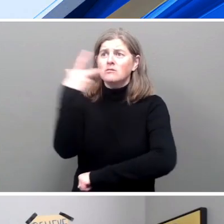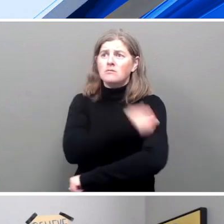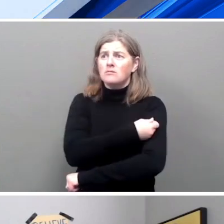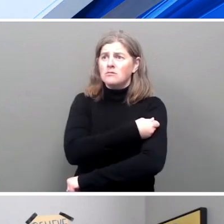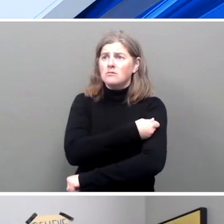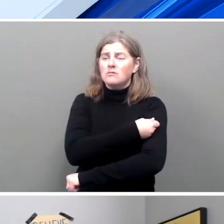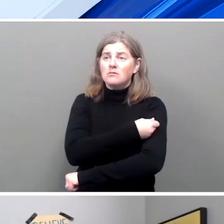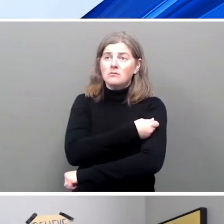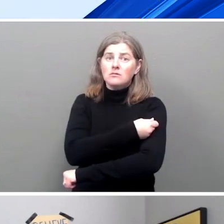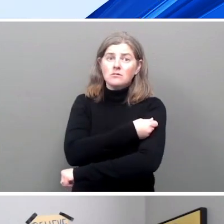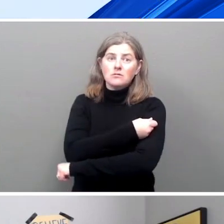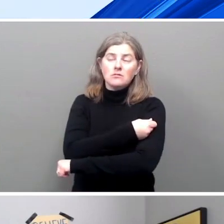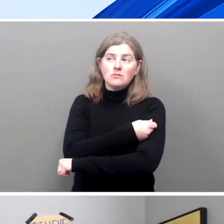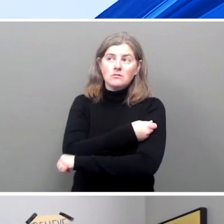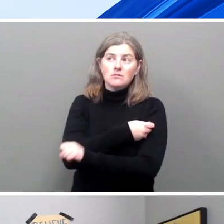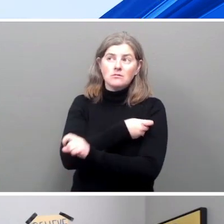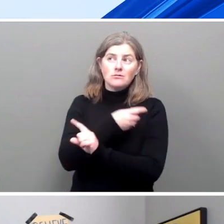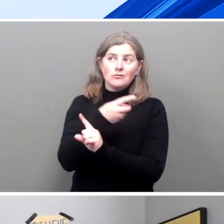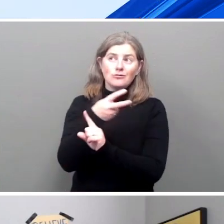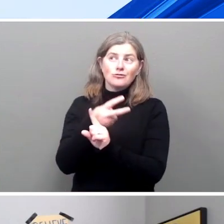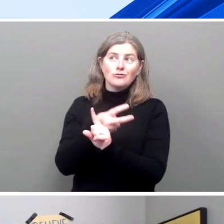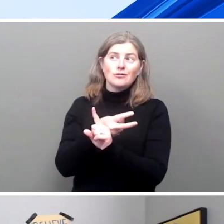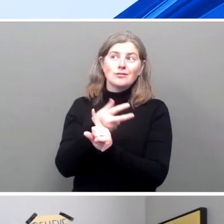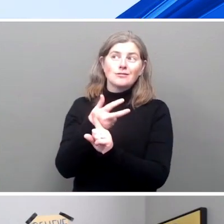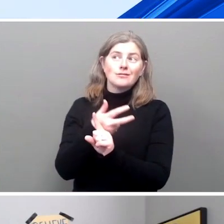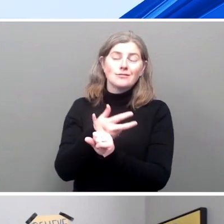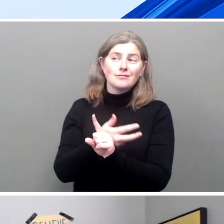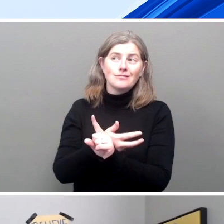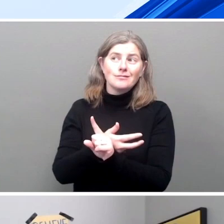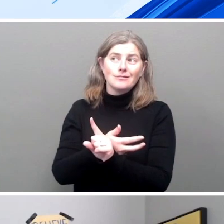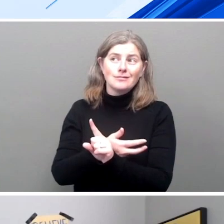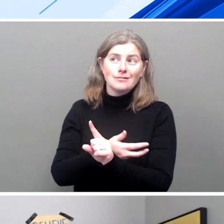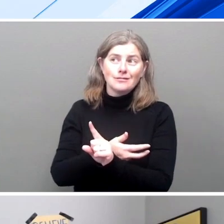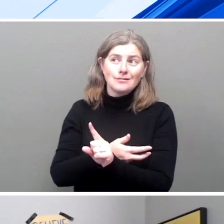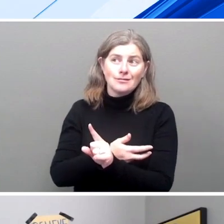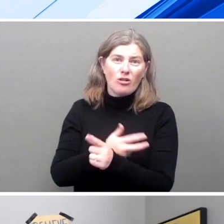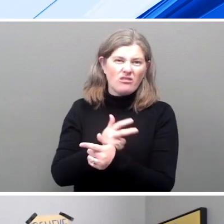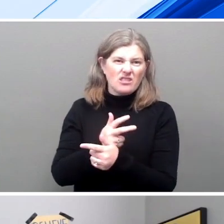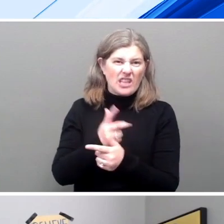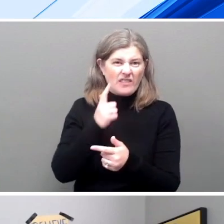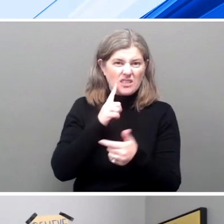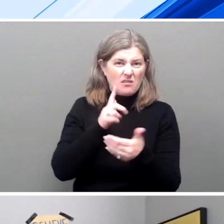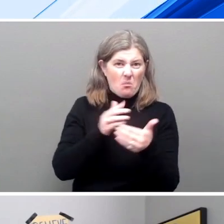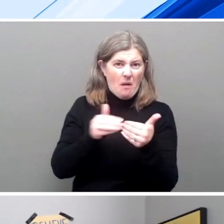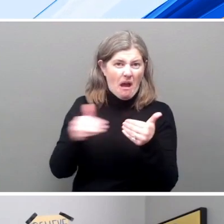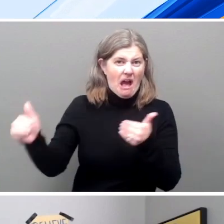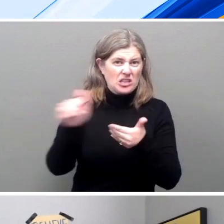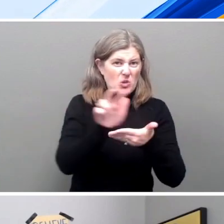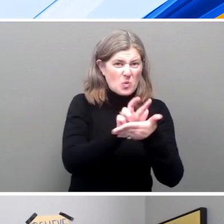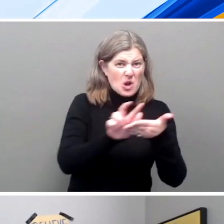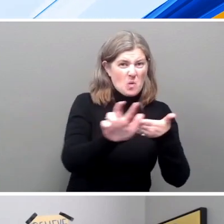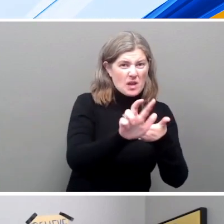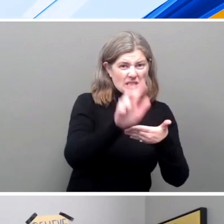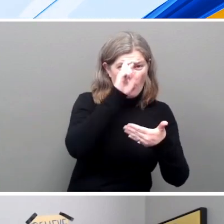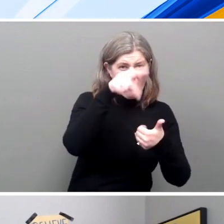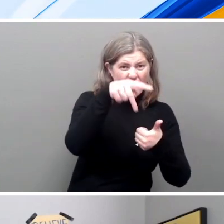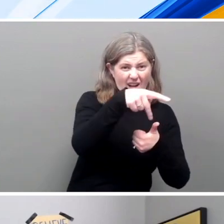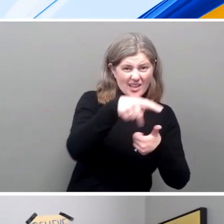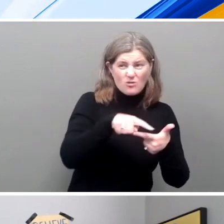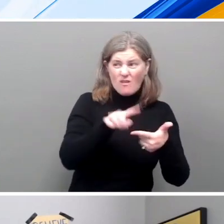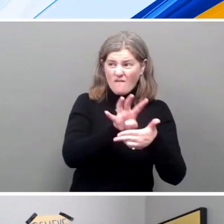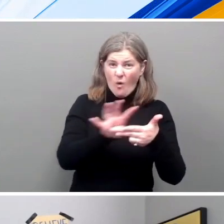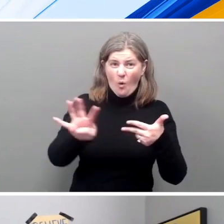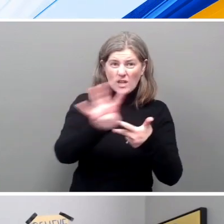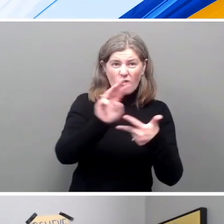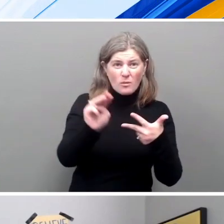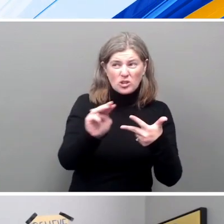past the time that they normally would have gotten, which is like 3 weeks for Pfizer, 4 weeks for Moderna. You have